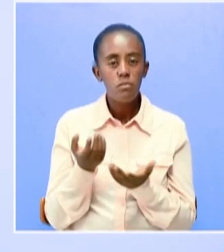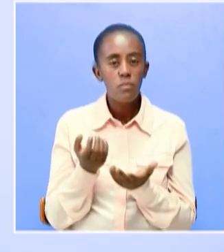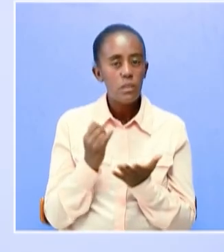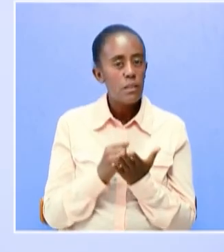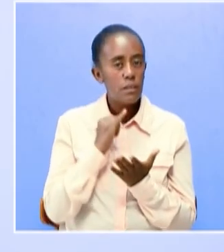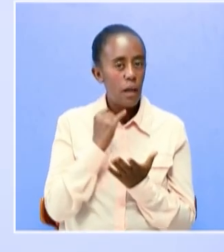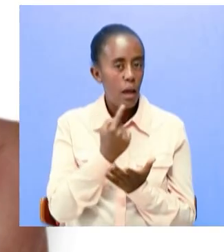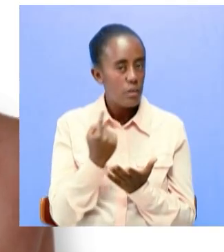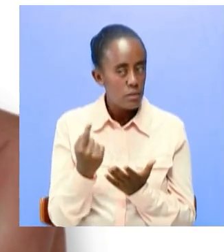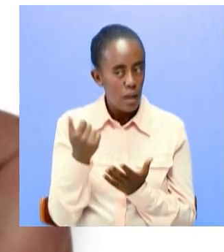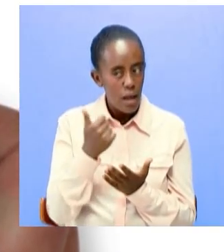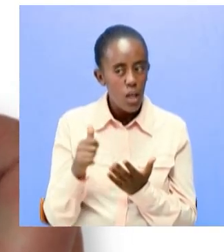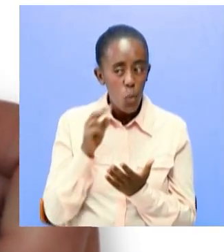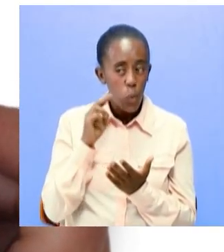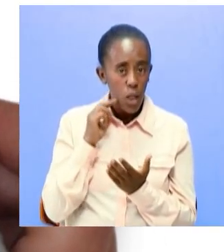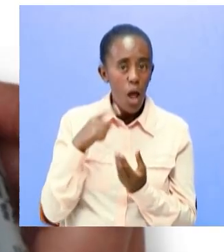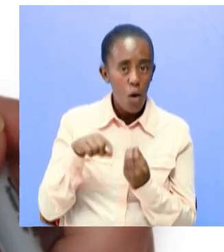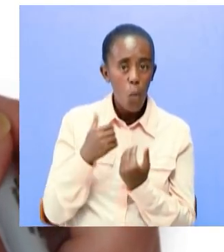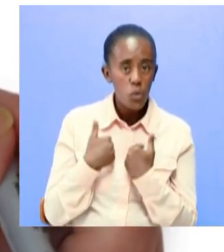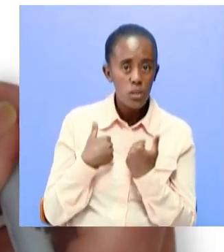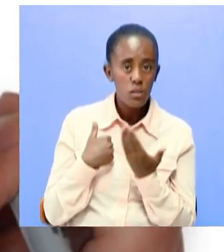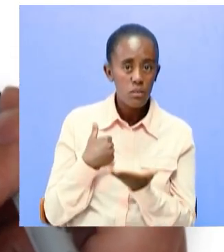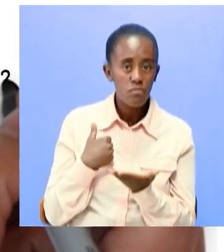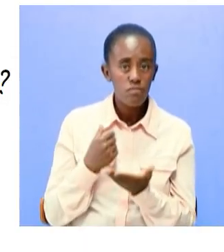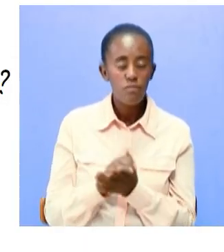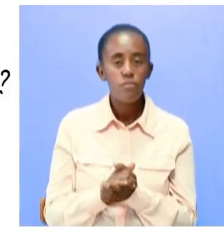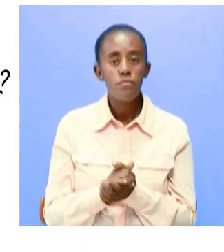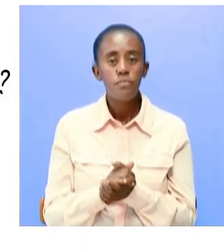any hotel around here?